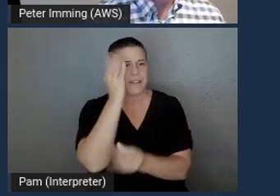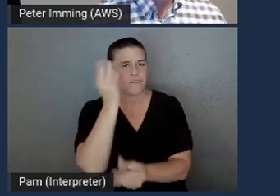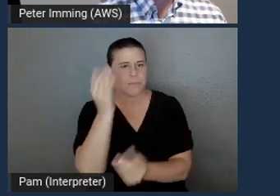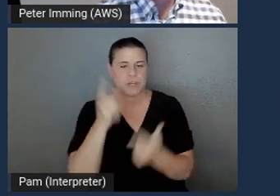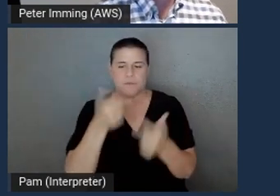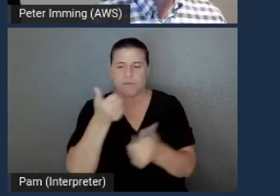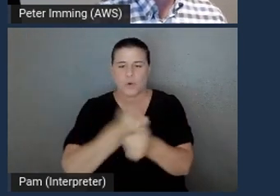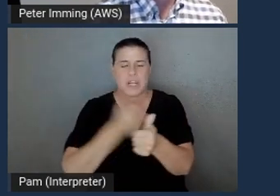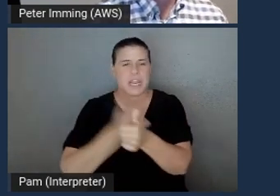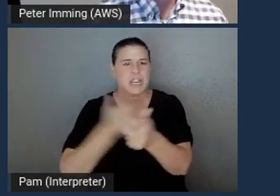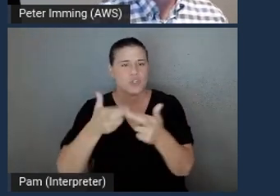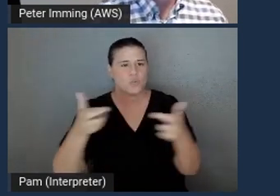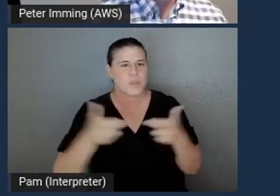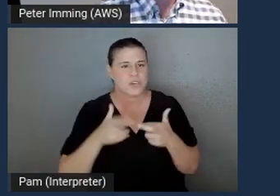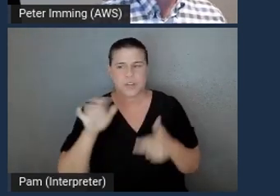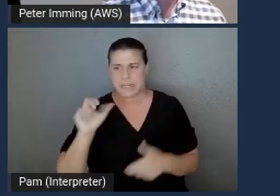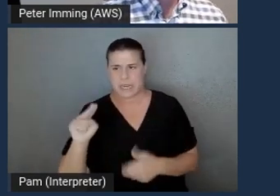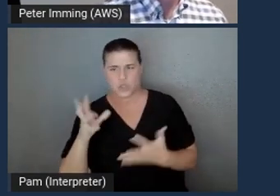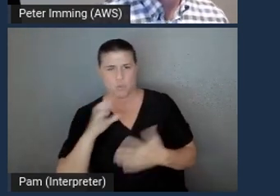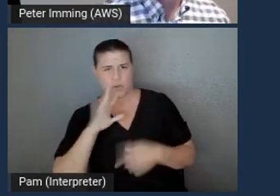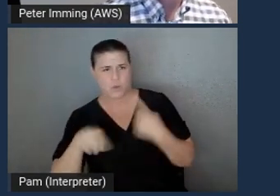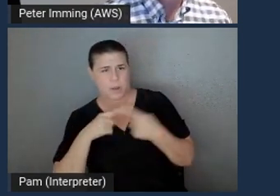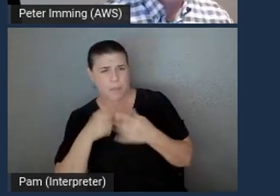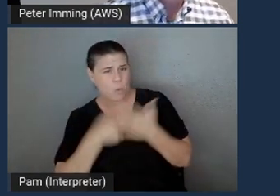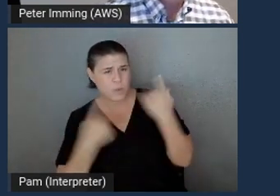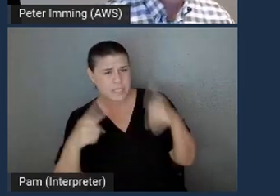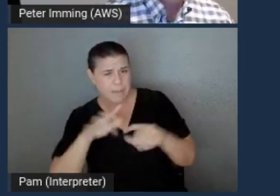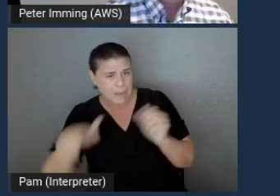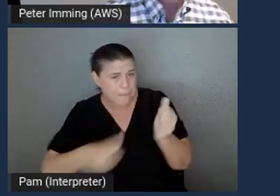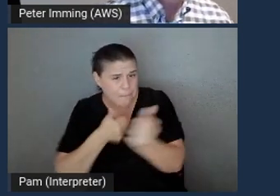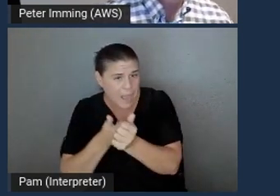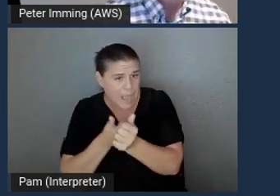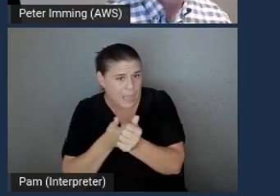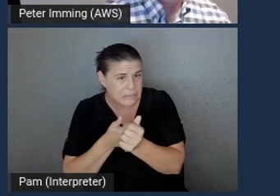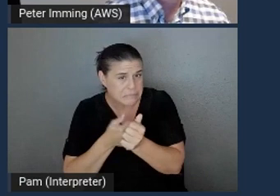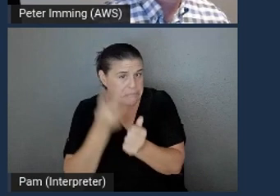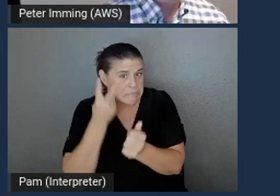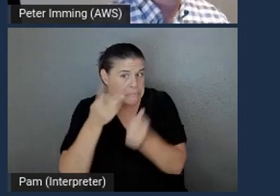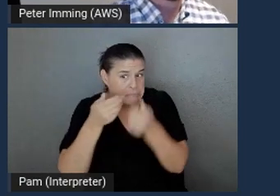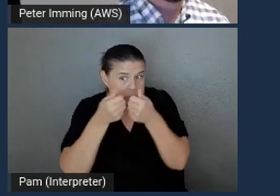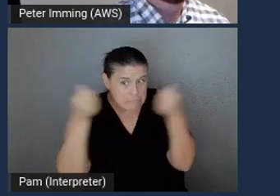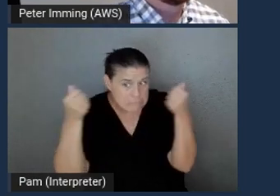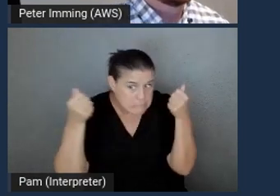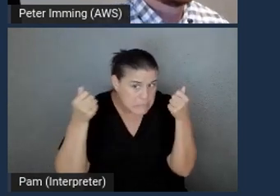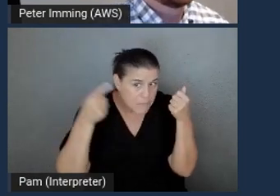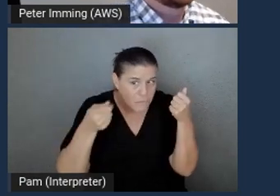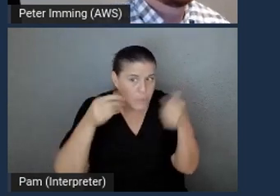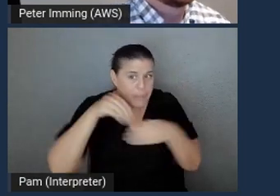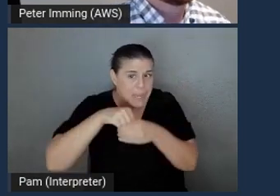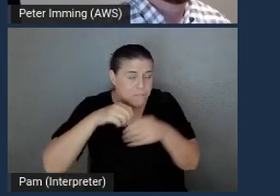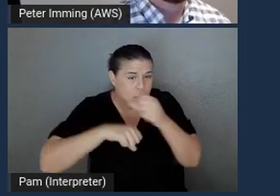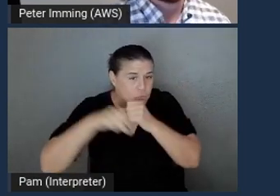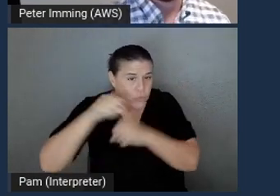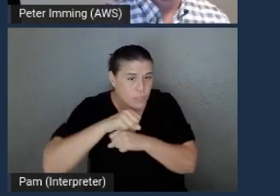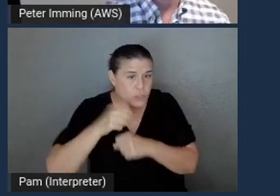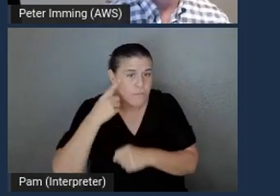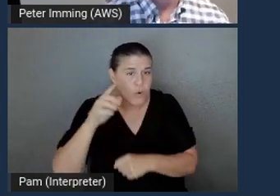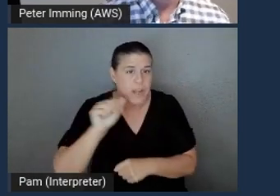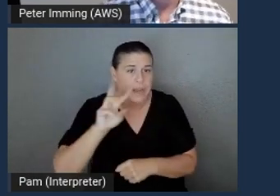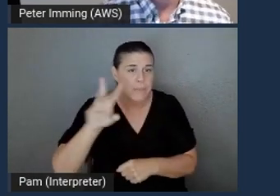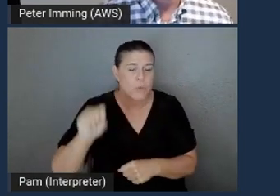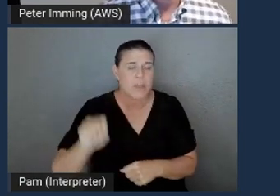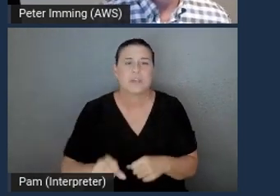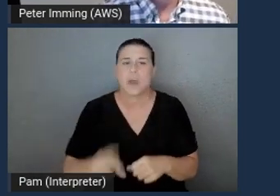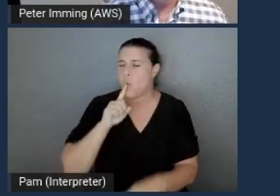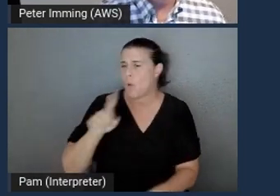regions. So Ian, do you want to talk a little bit about what's going on kind of behind the scenes here from the infrastructure side inside of AWS? Yeah, absolutely.